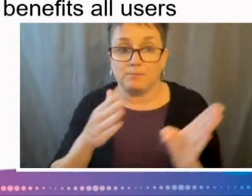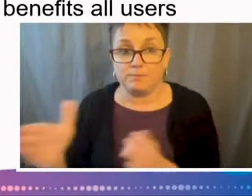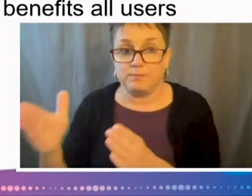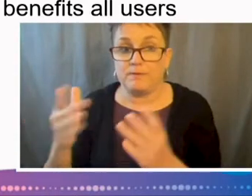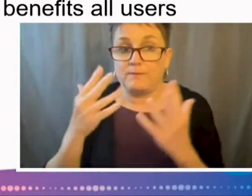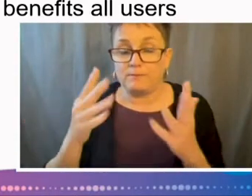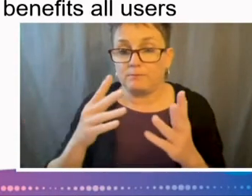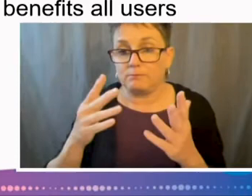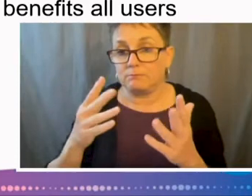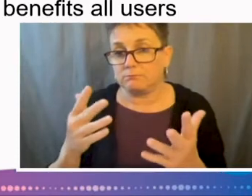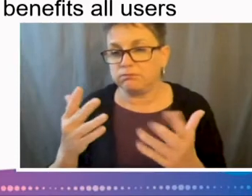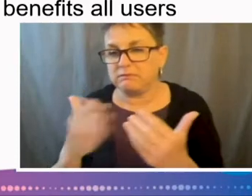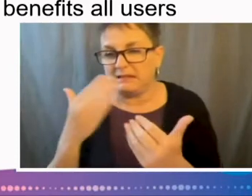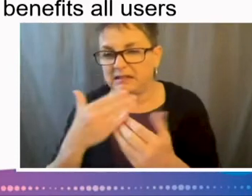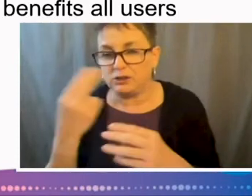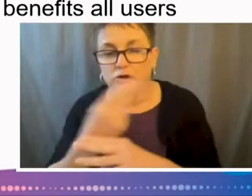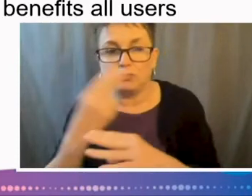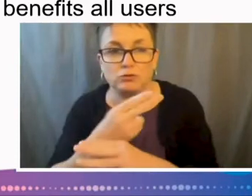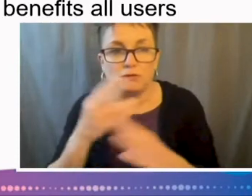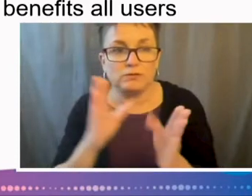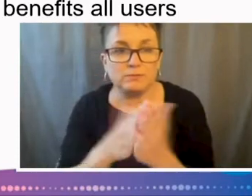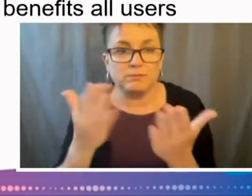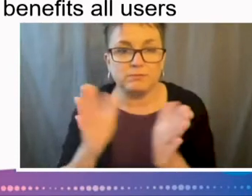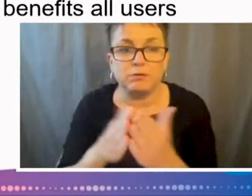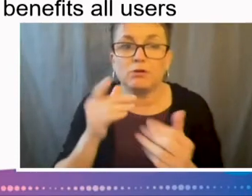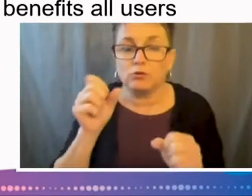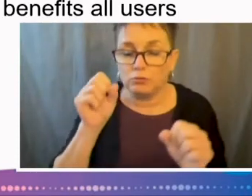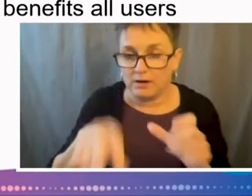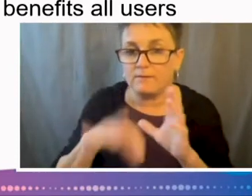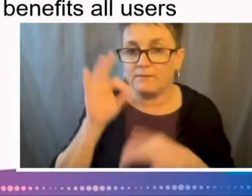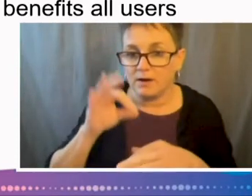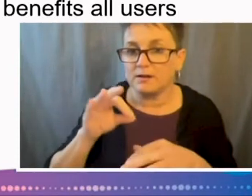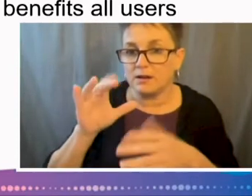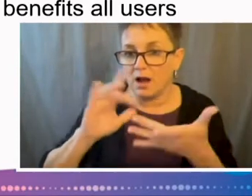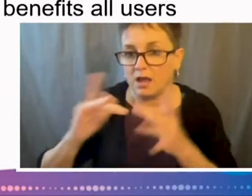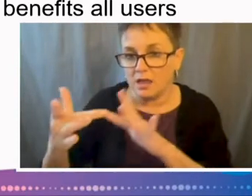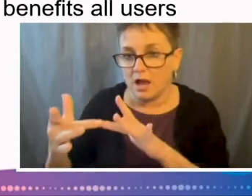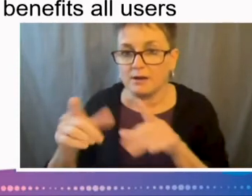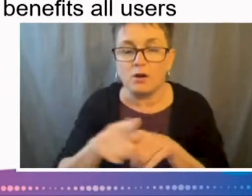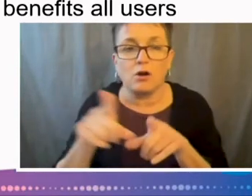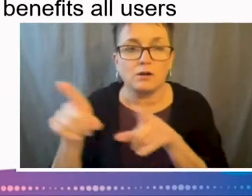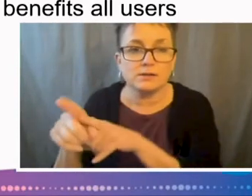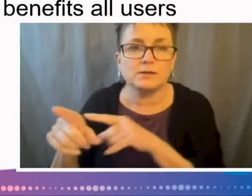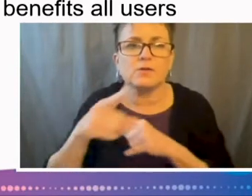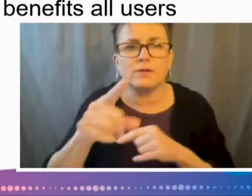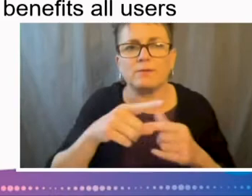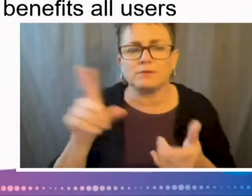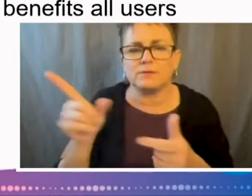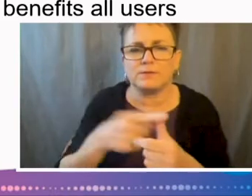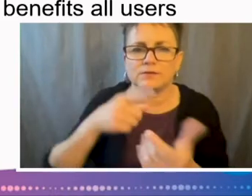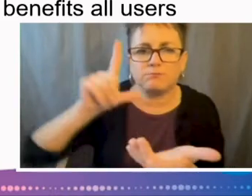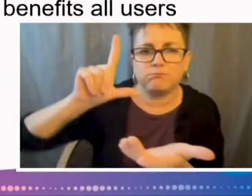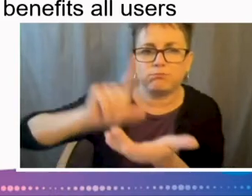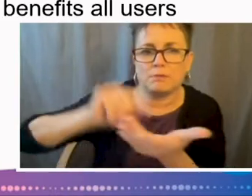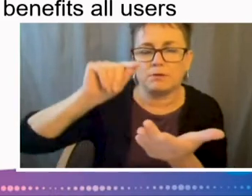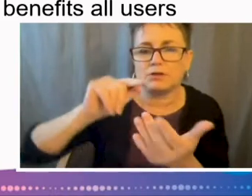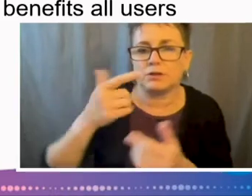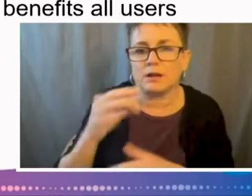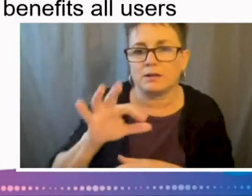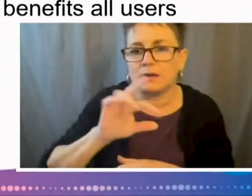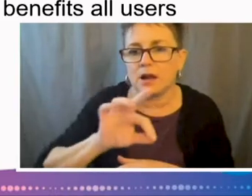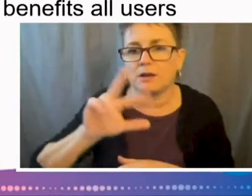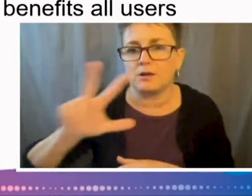an electronic copy of it. This was first published in 1993, and in 2022 we have revised